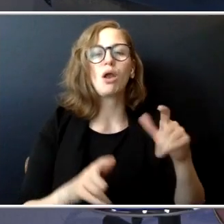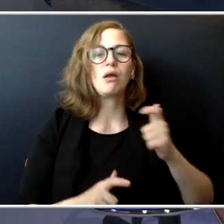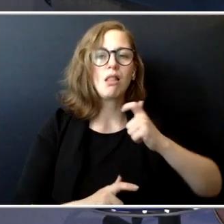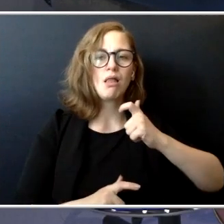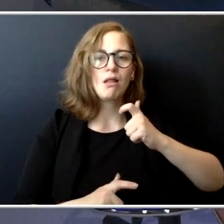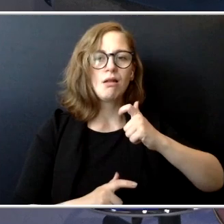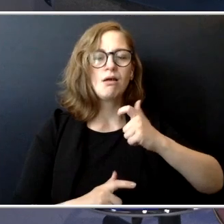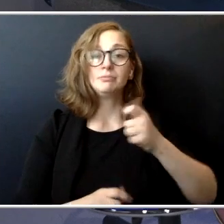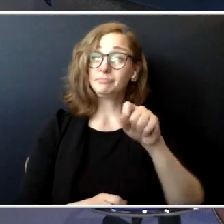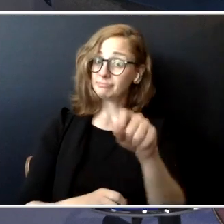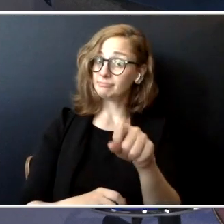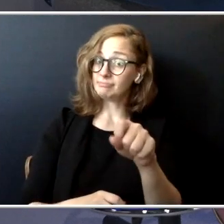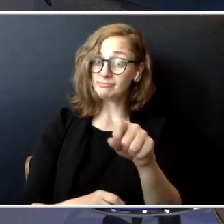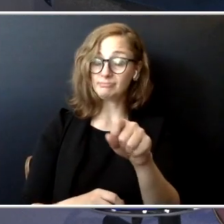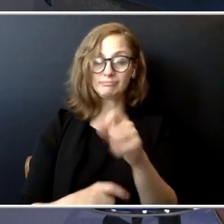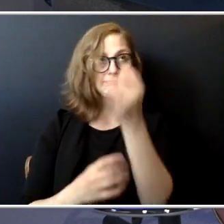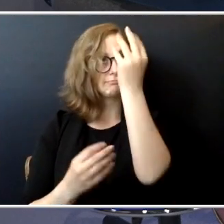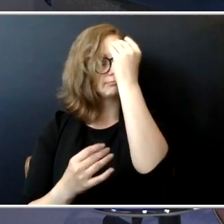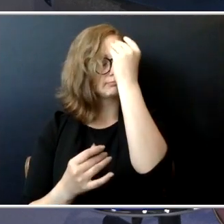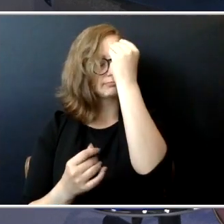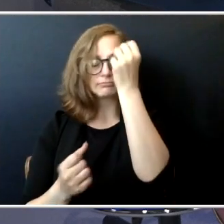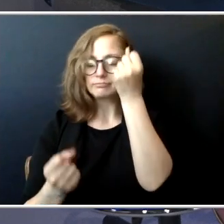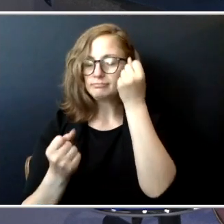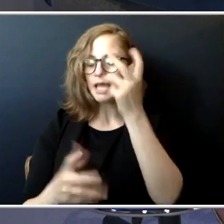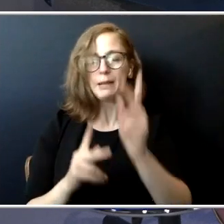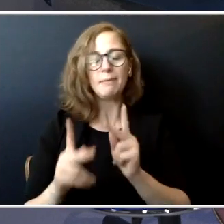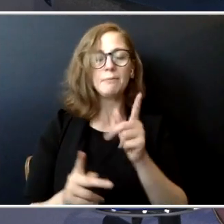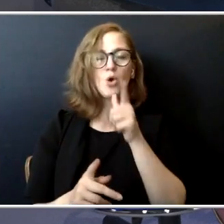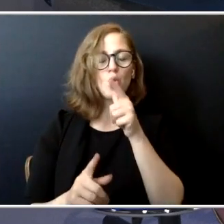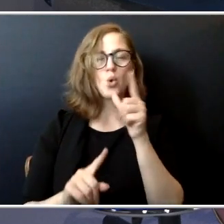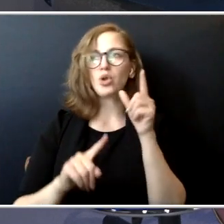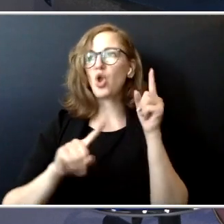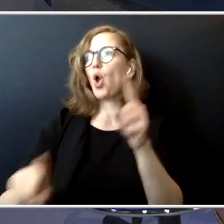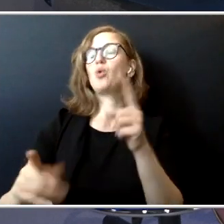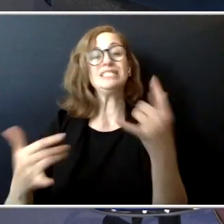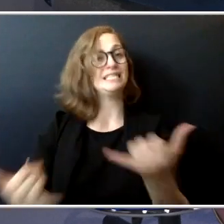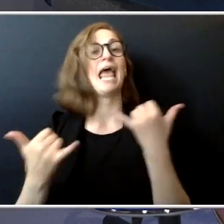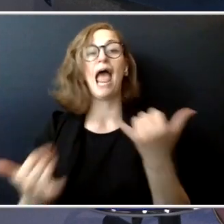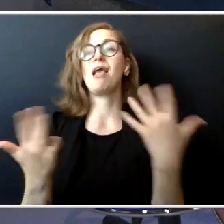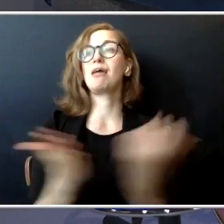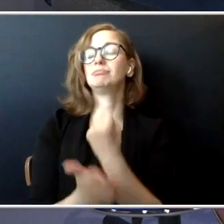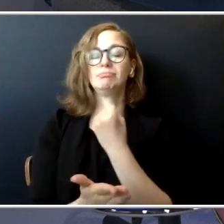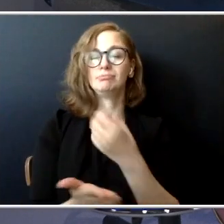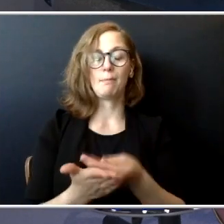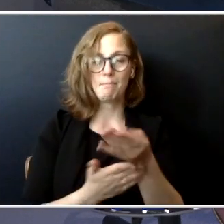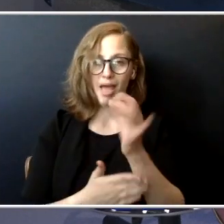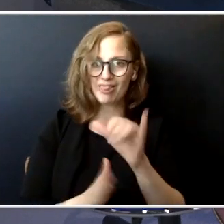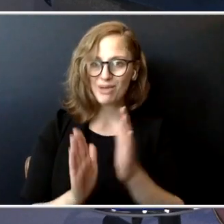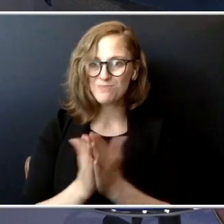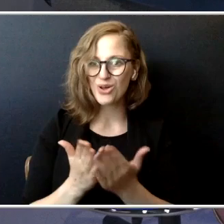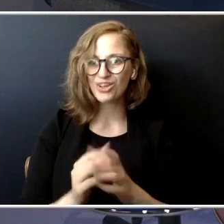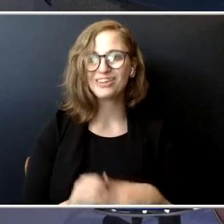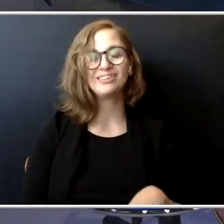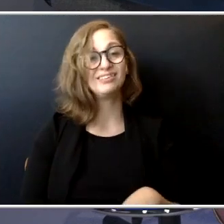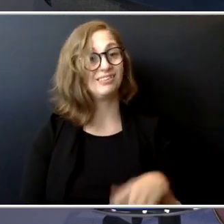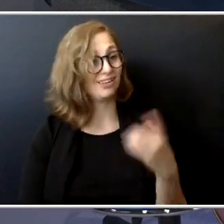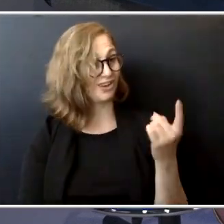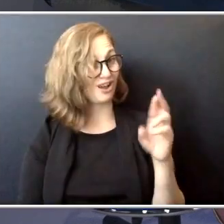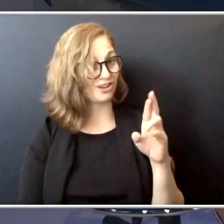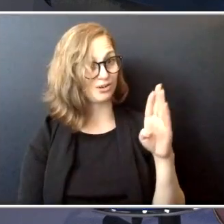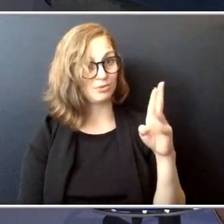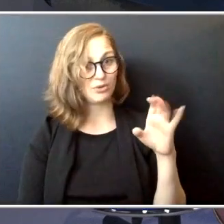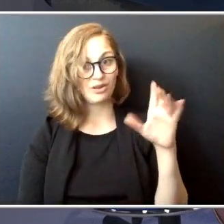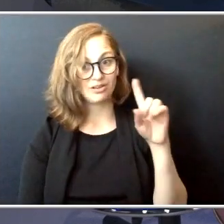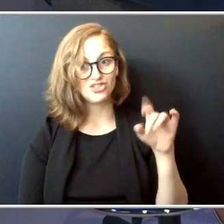off the top of my head that would go buy that book today, and many people watching. Dr. Buchek, have you considered writing a book or an article